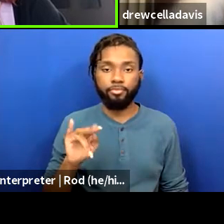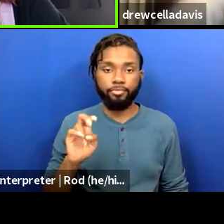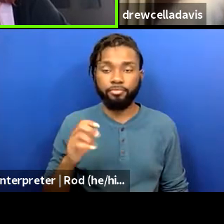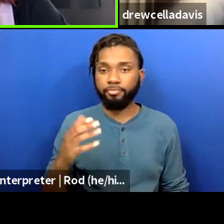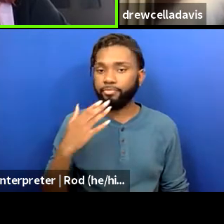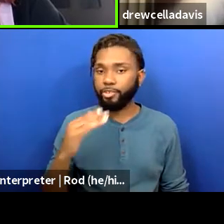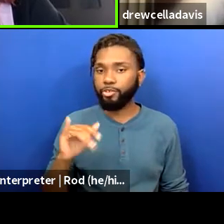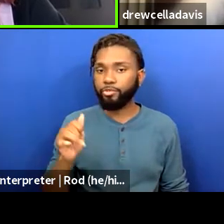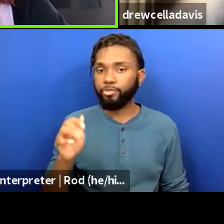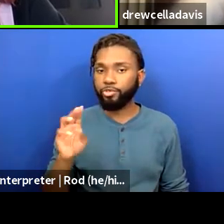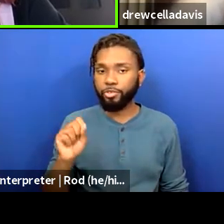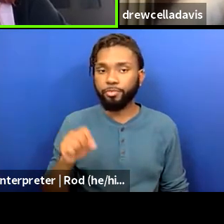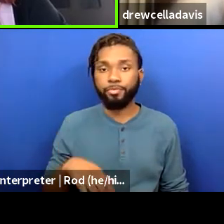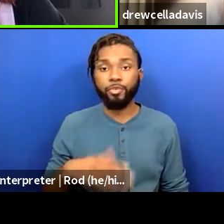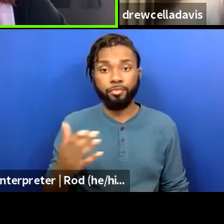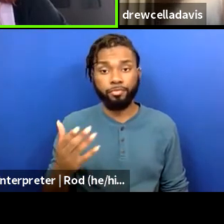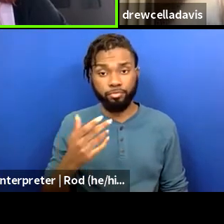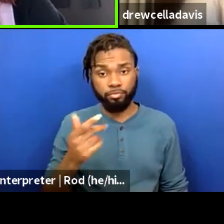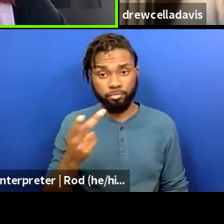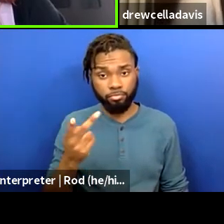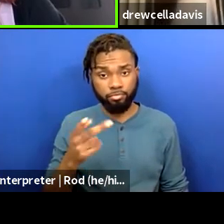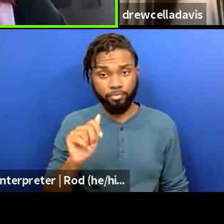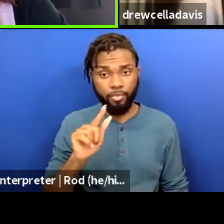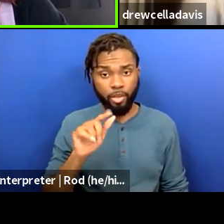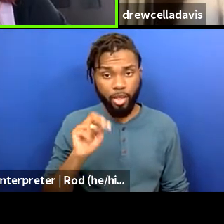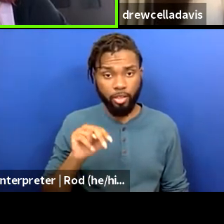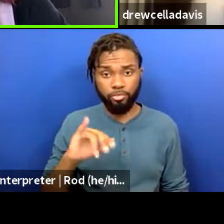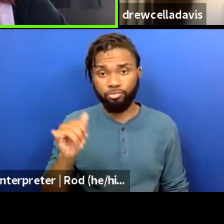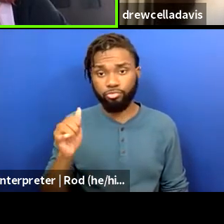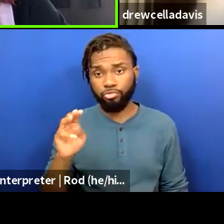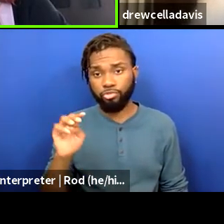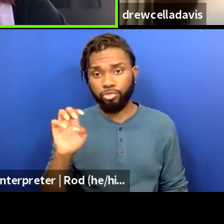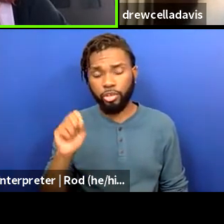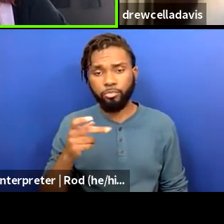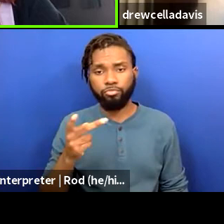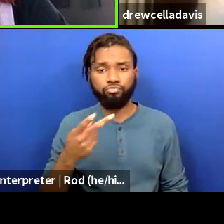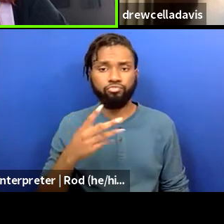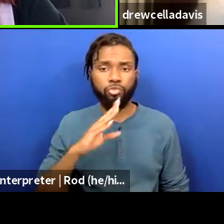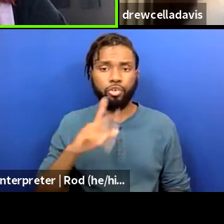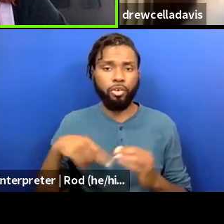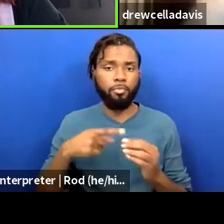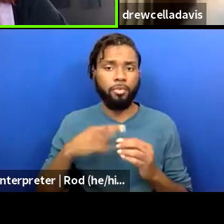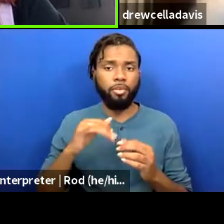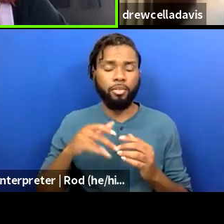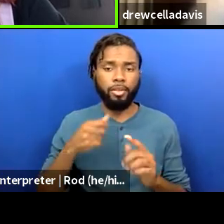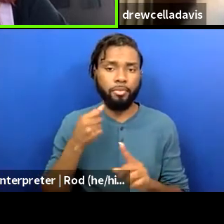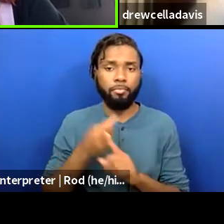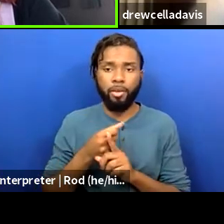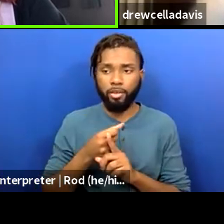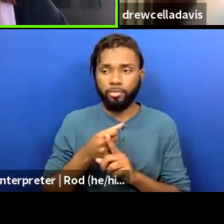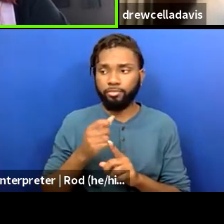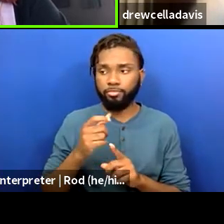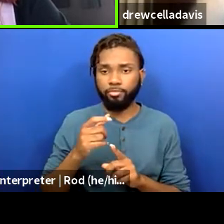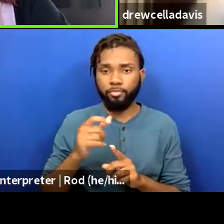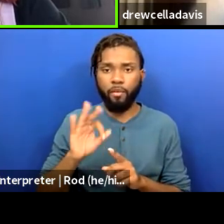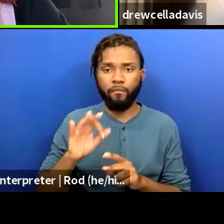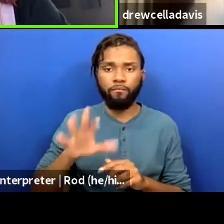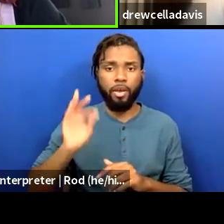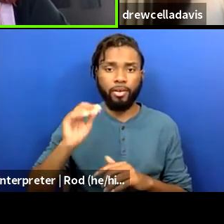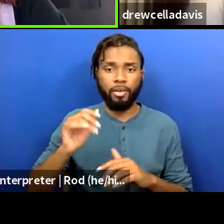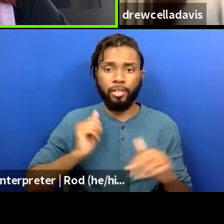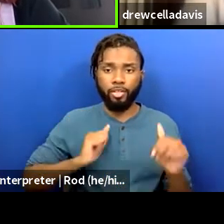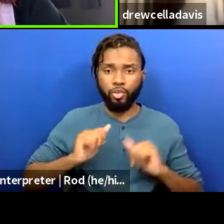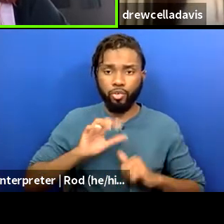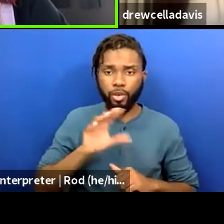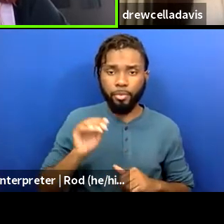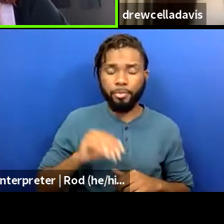So both Ellen and James, you touched on kind of the impact of finding a theater community and the way theater